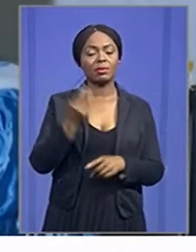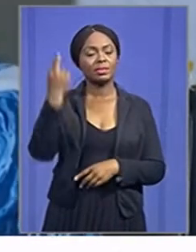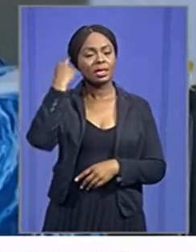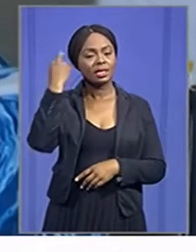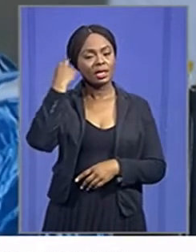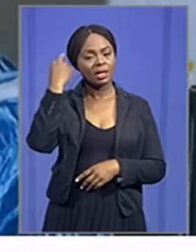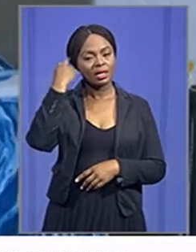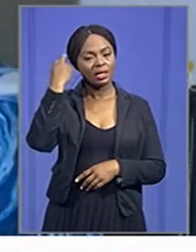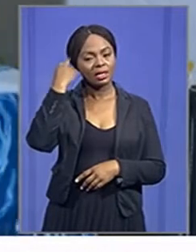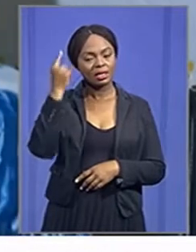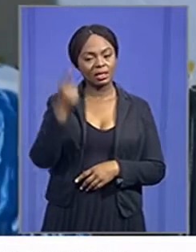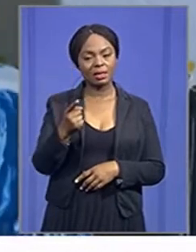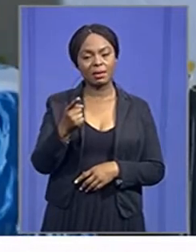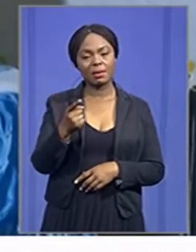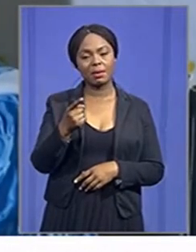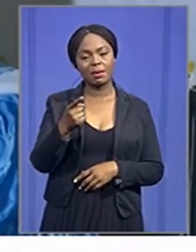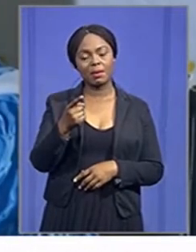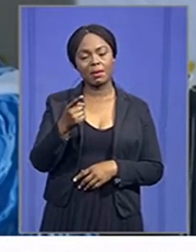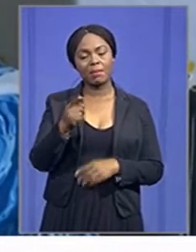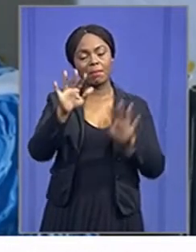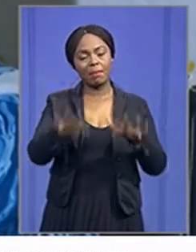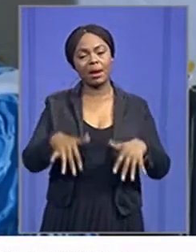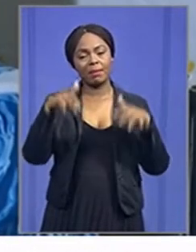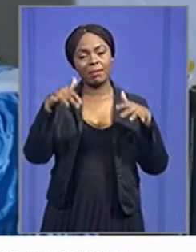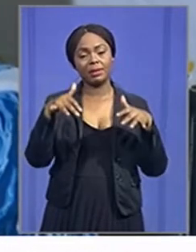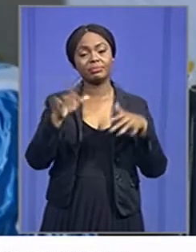Parliament is to the effect that